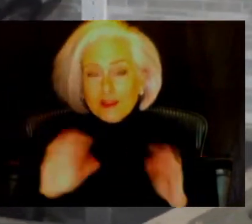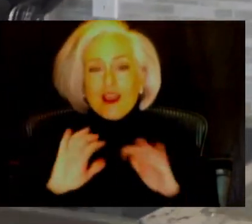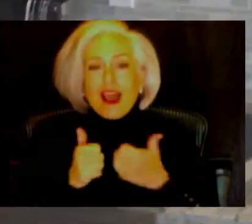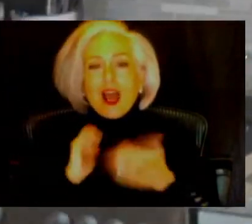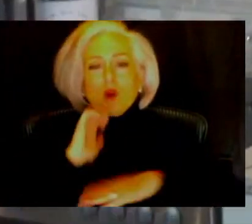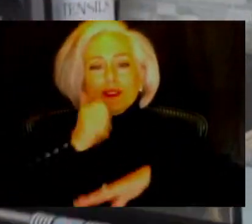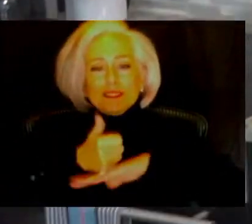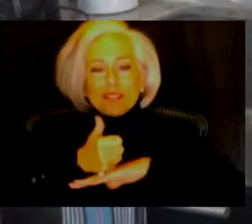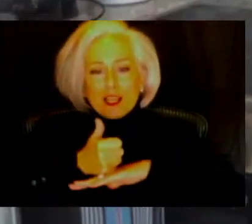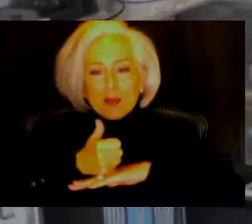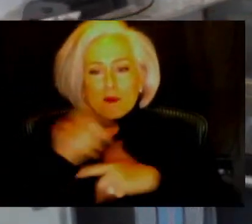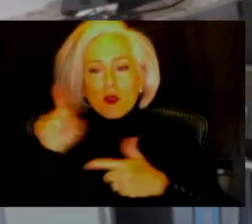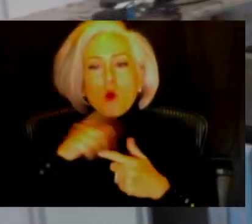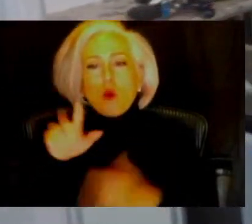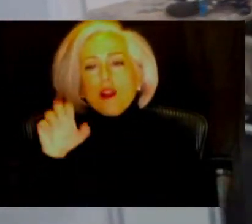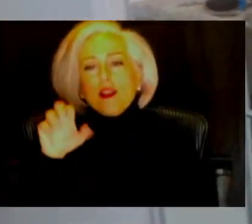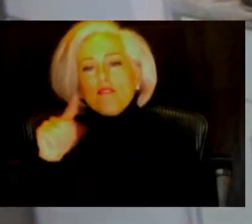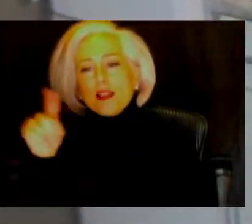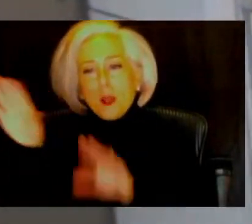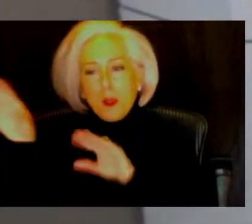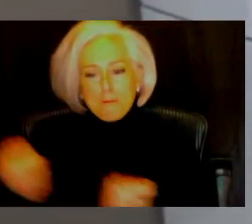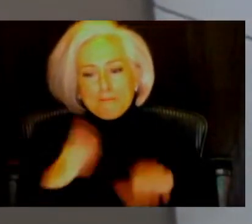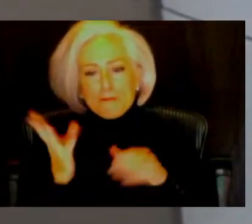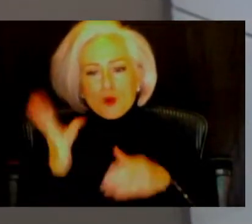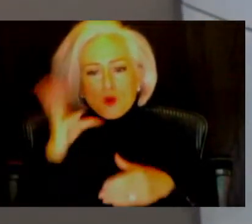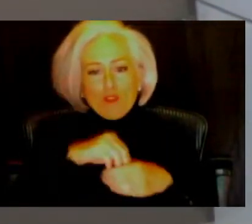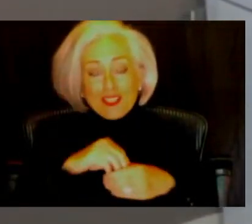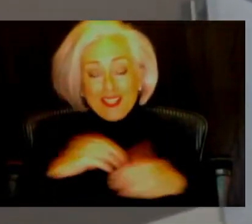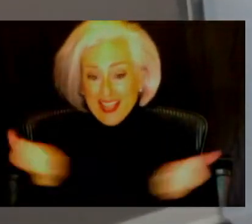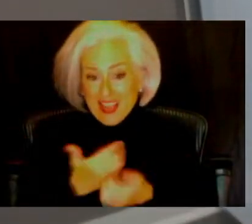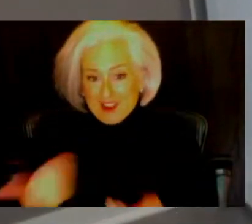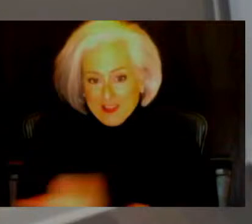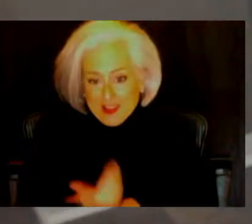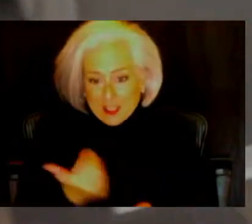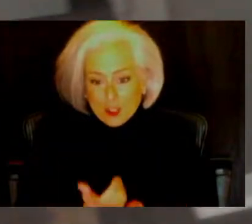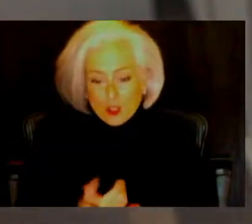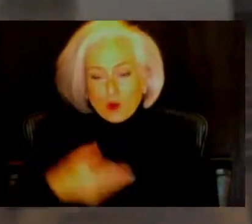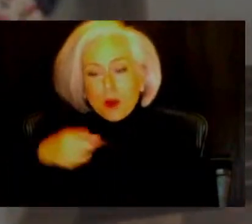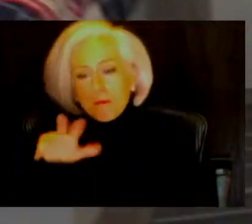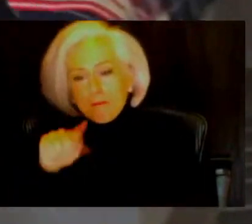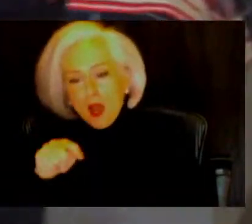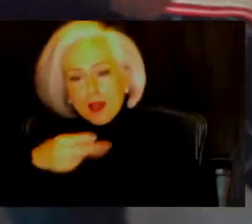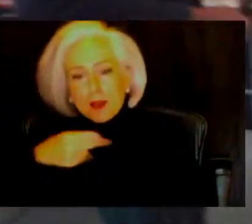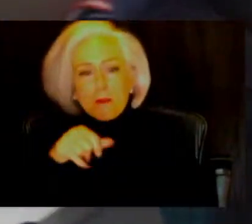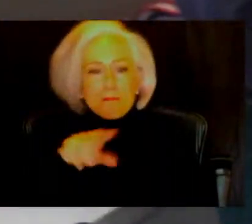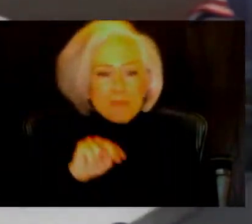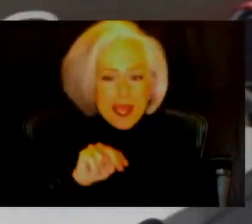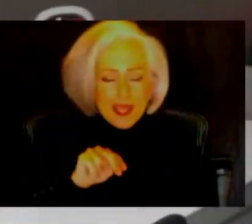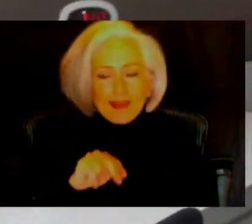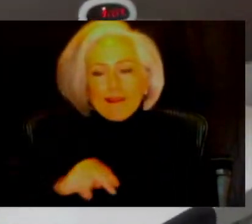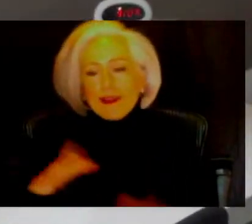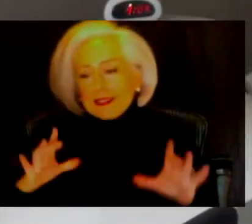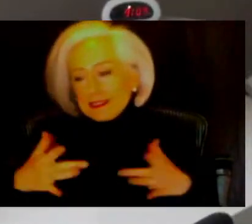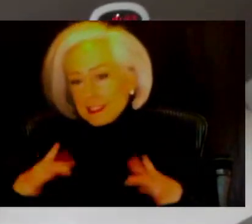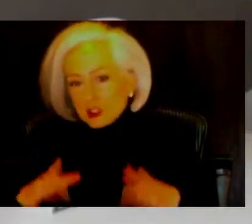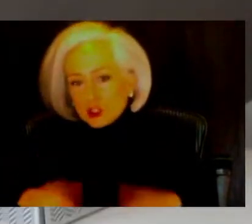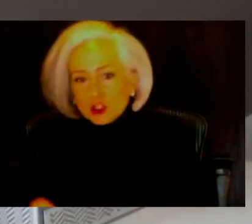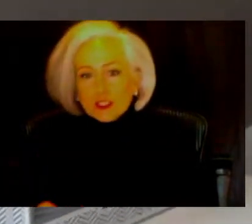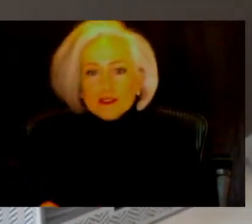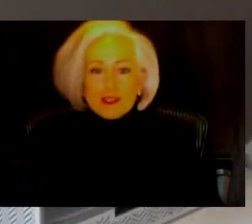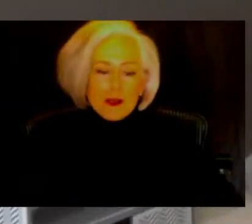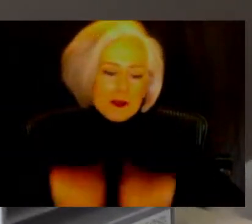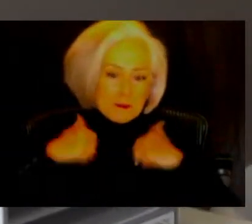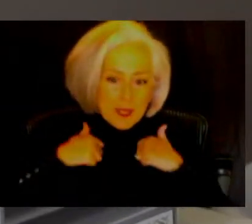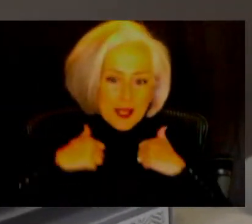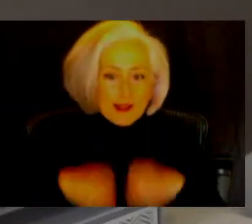move a veteran into it. Everything is brand new. They get their own pots, pans, dishes. They get their own linen. They